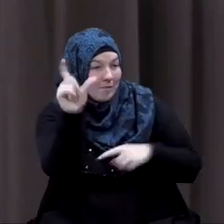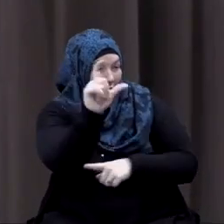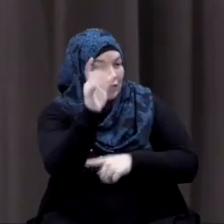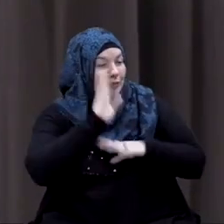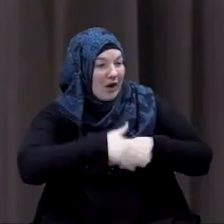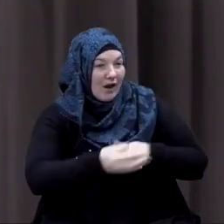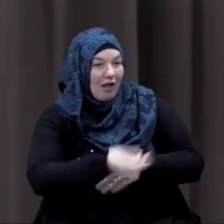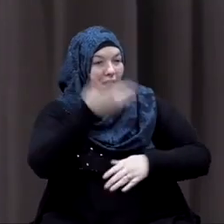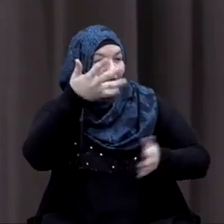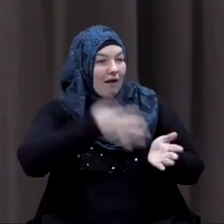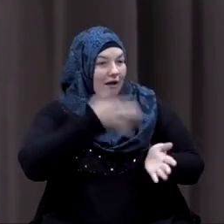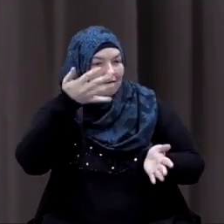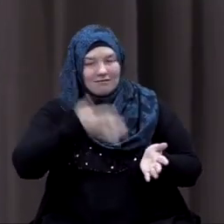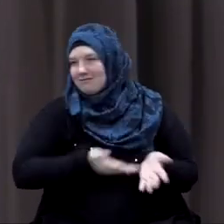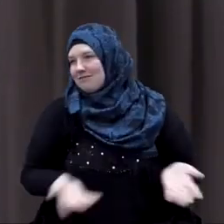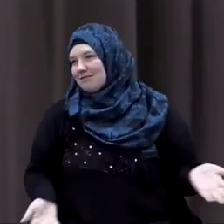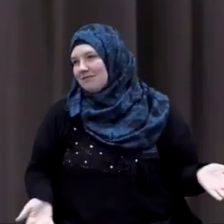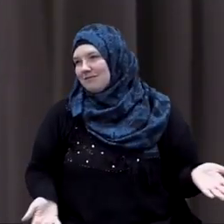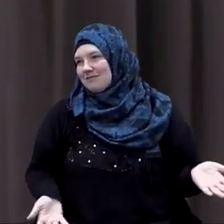great generations.